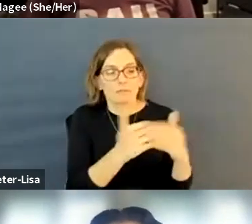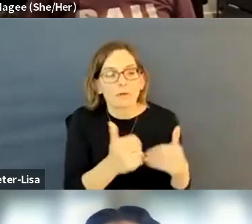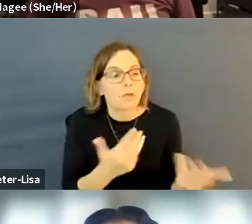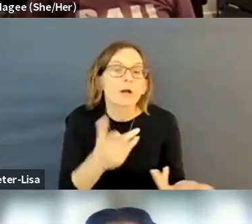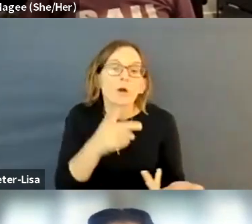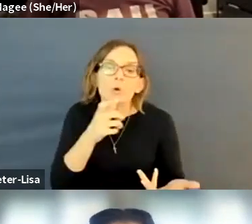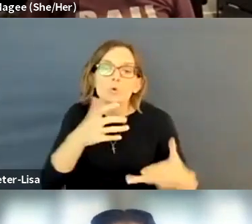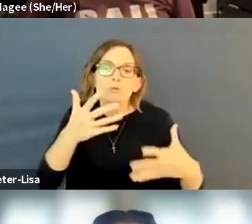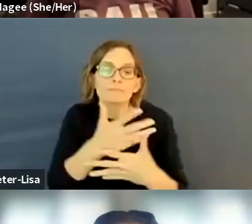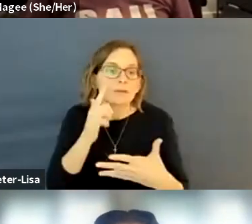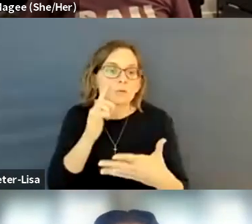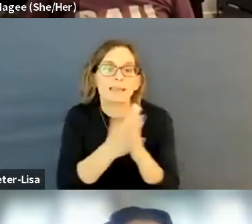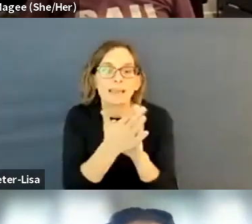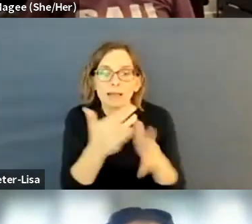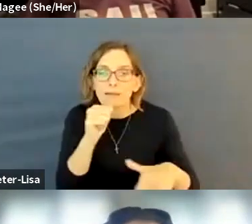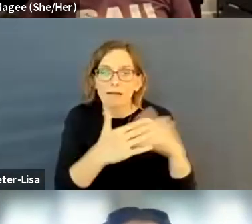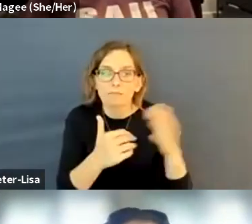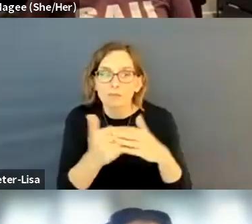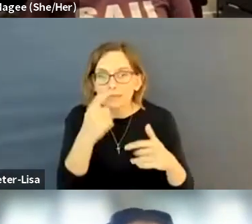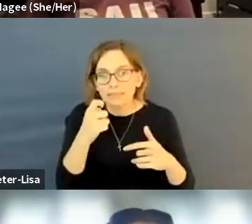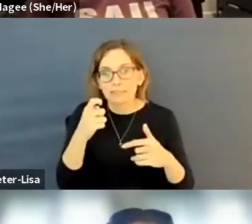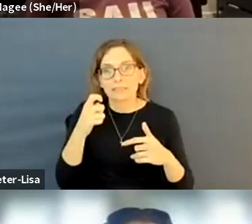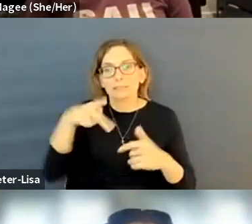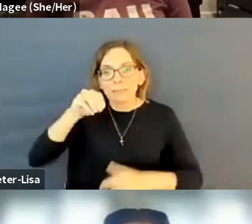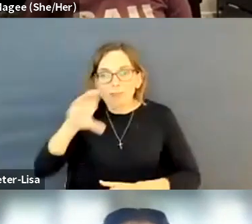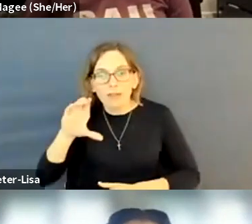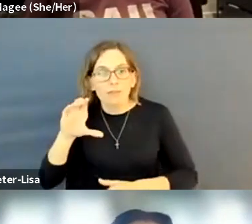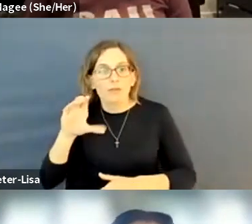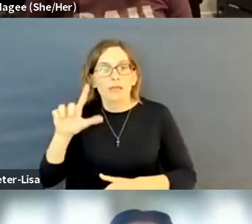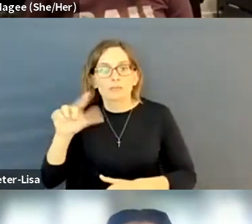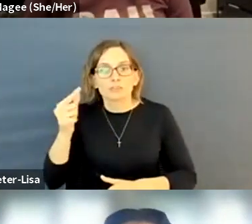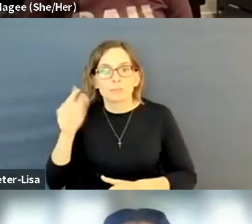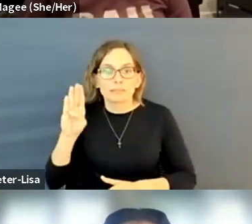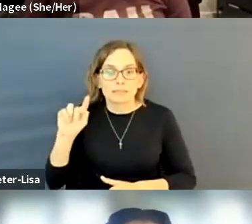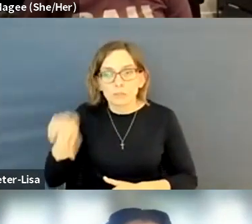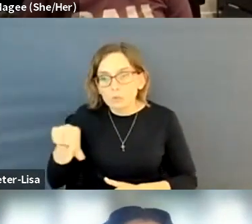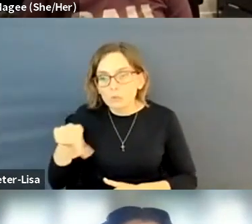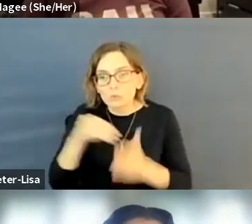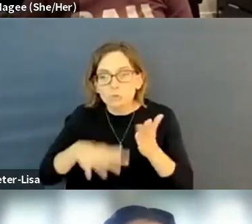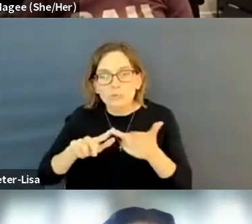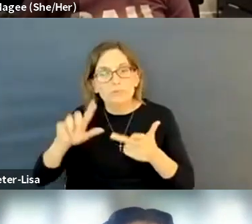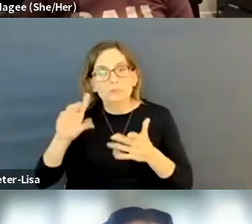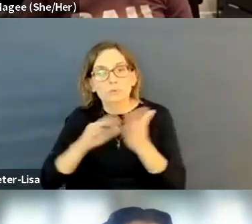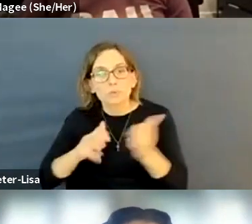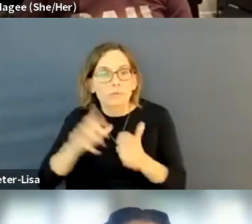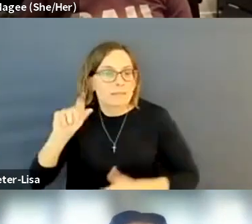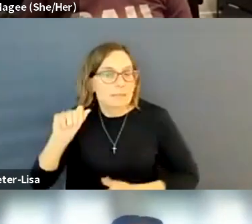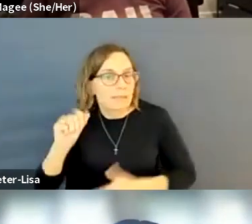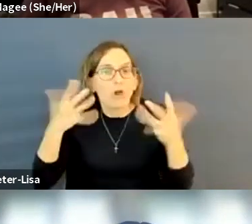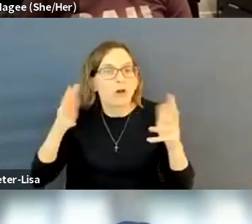making uncomfortable? Yeah. Because the students of color or the LGBTQ students or the disabled students are already